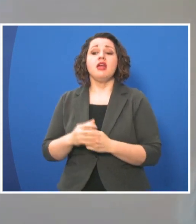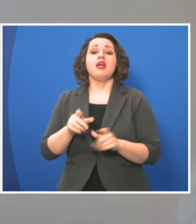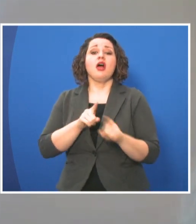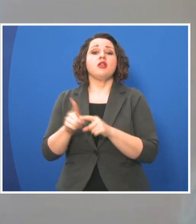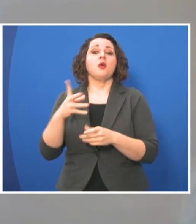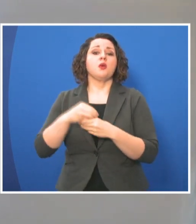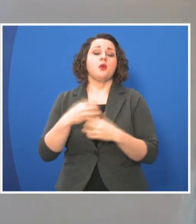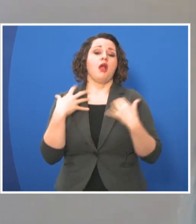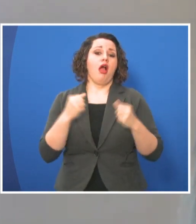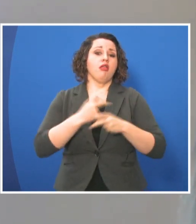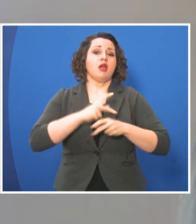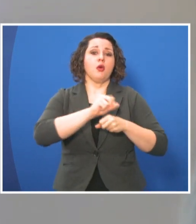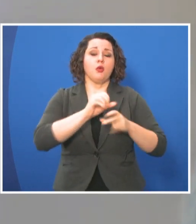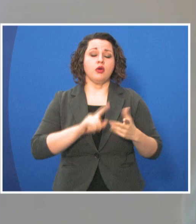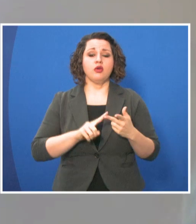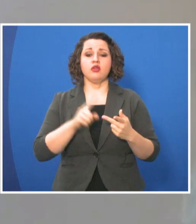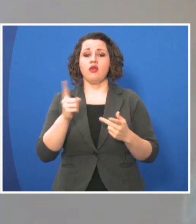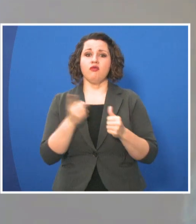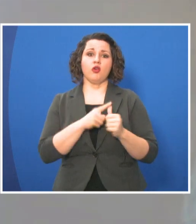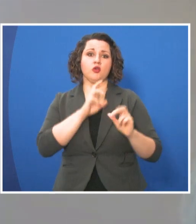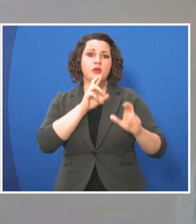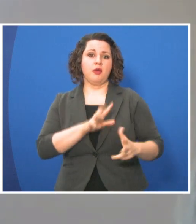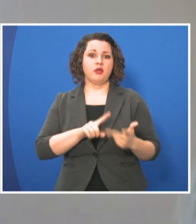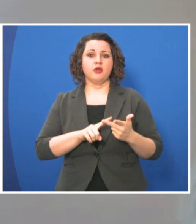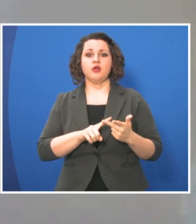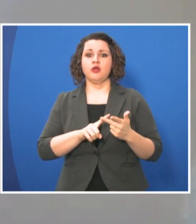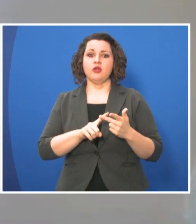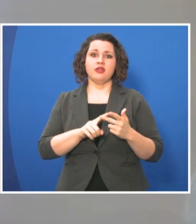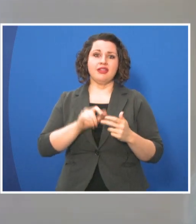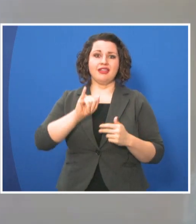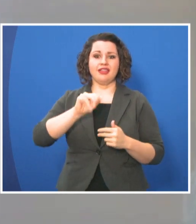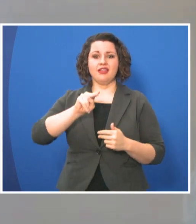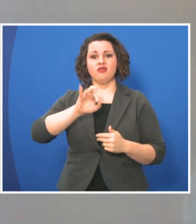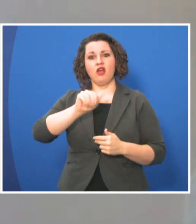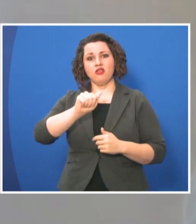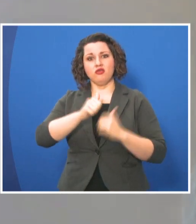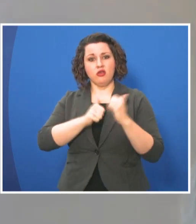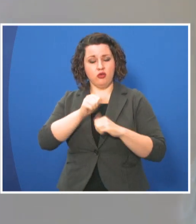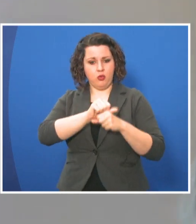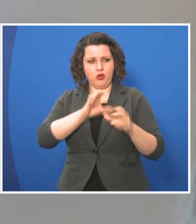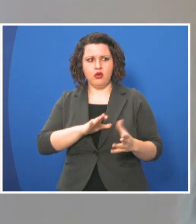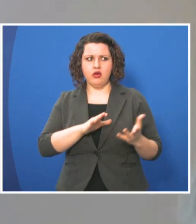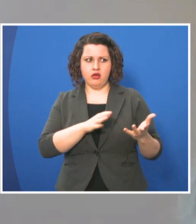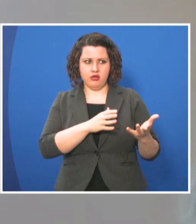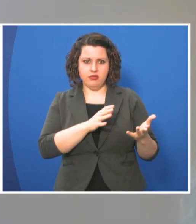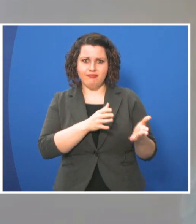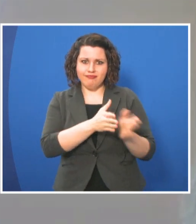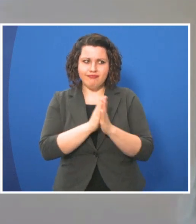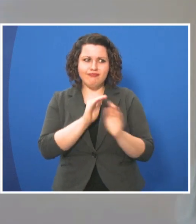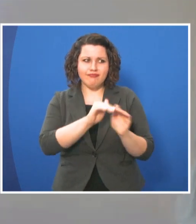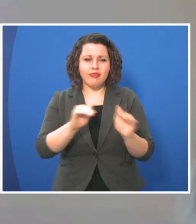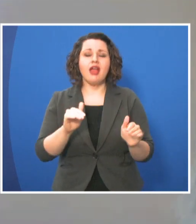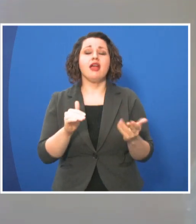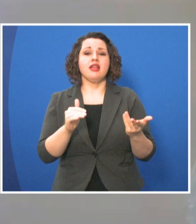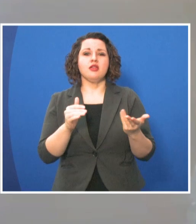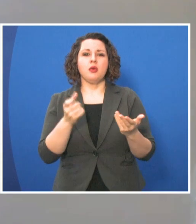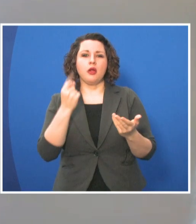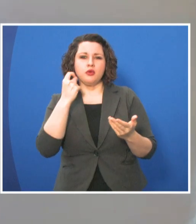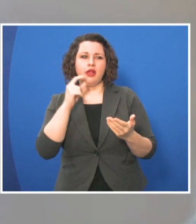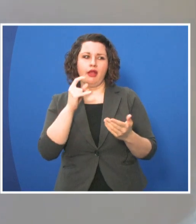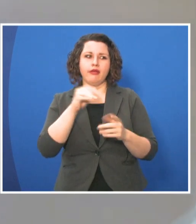first responders, and critical infrastructure workers to help us better understand what some of their exposures might have